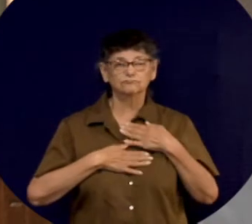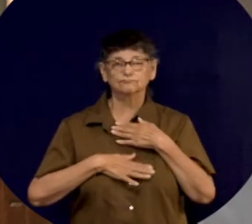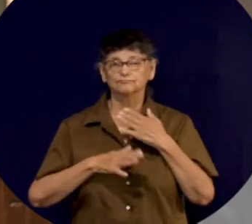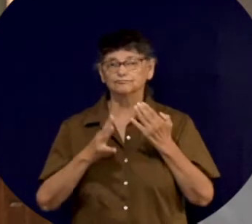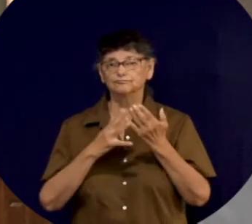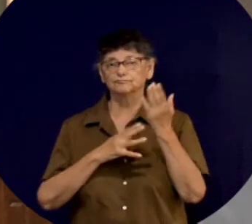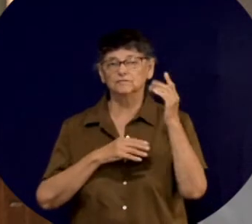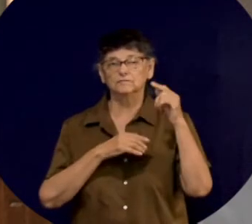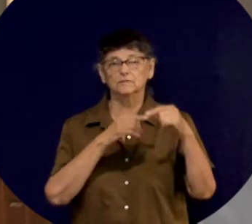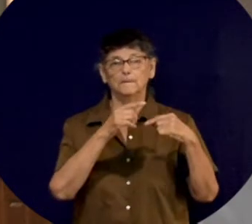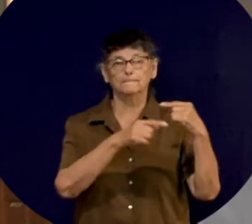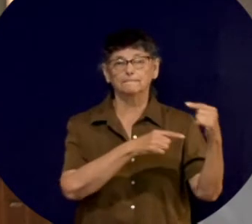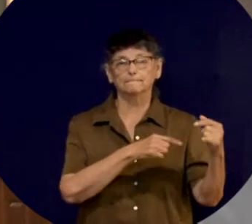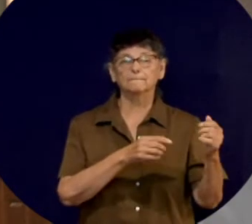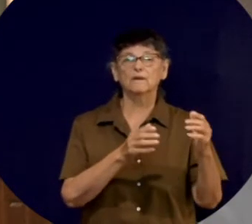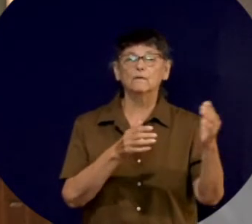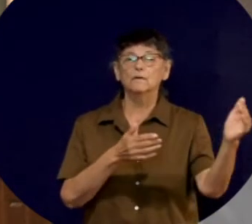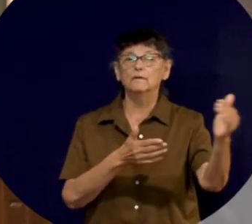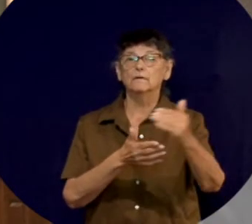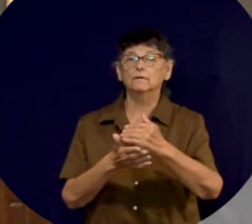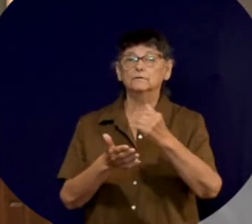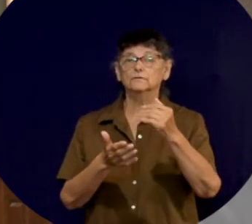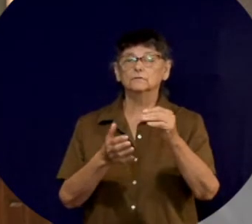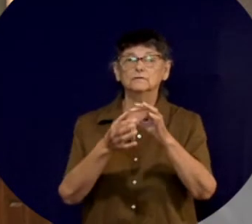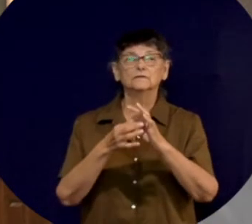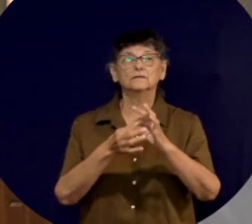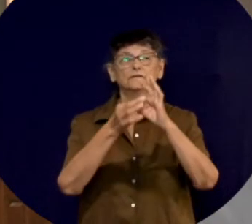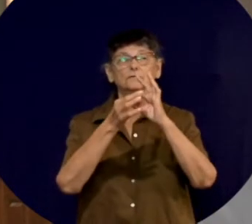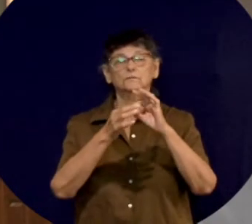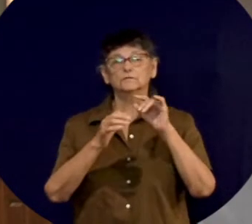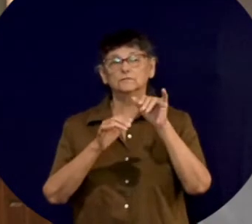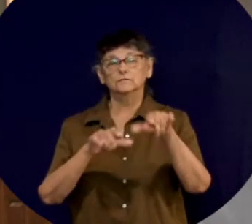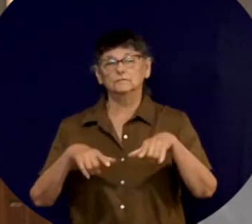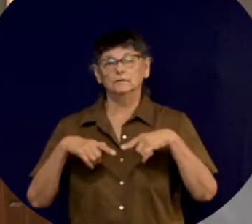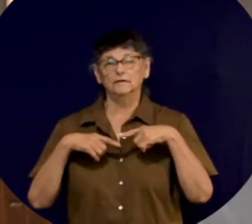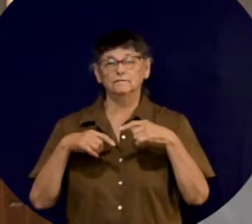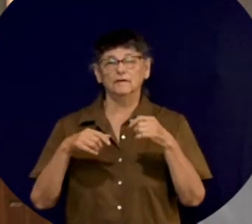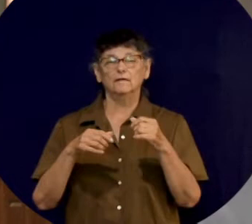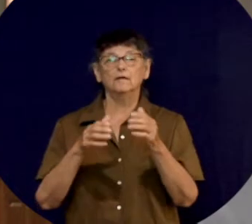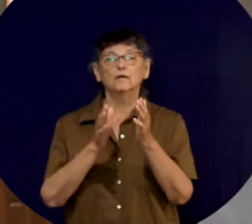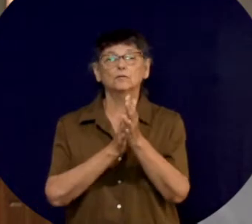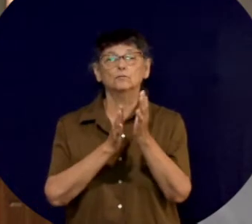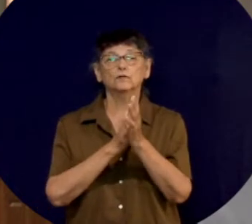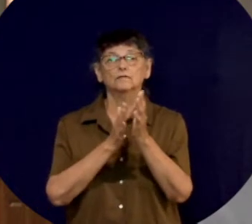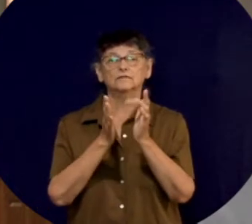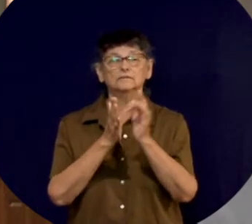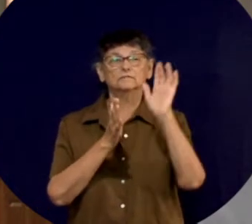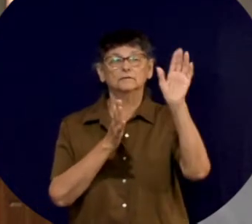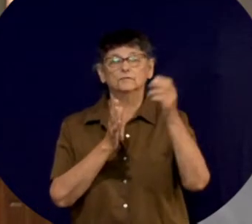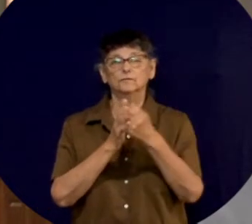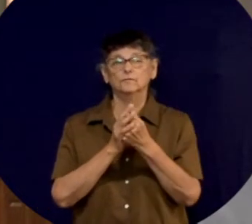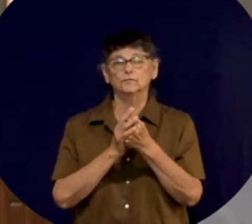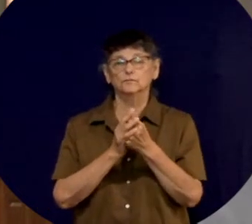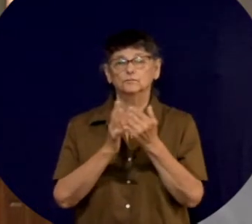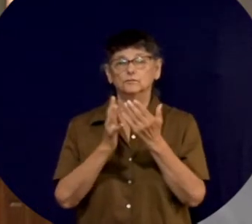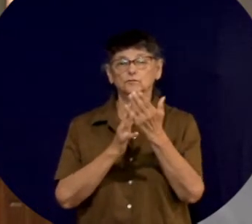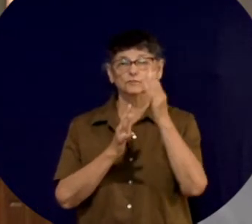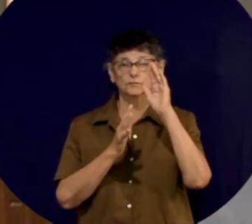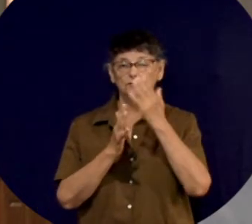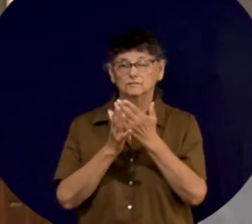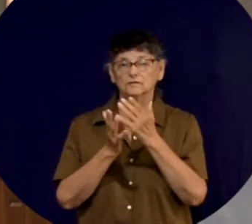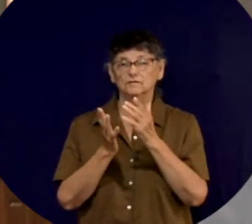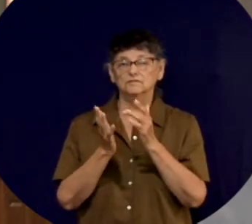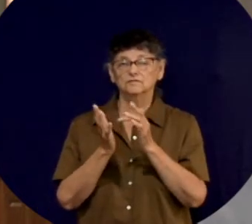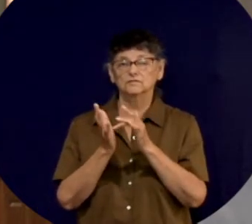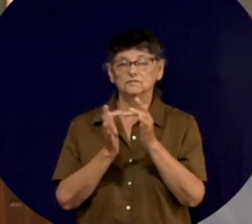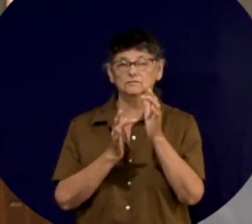you throughout the ages, we may merit to be co-heirs to eternal life, and may praise and glorify you through your